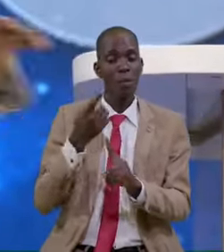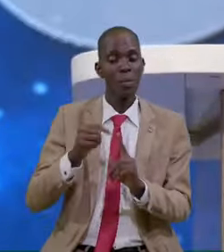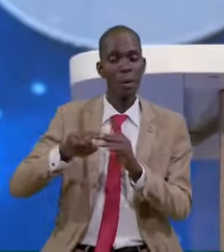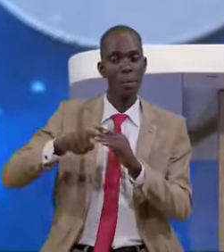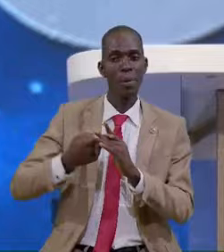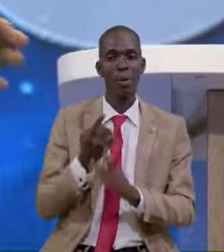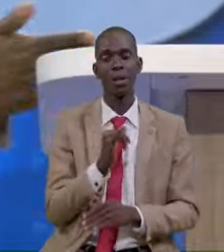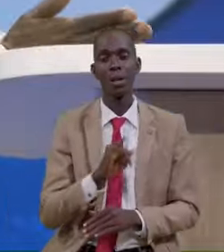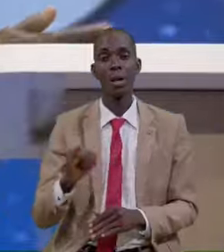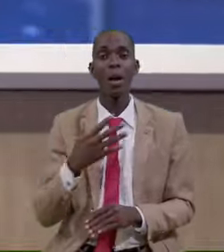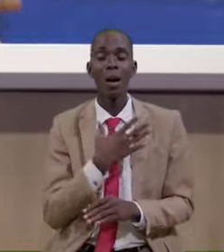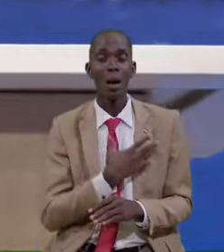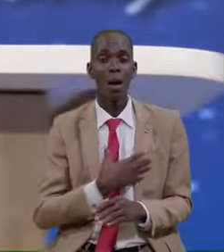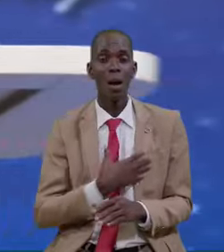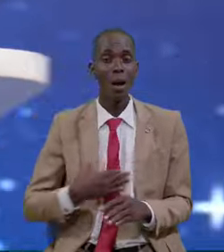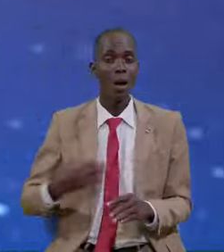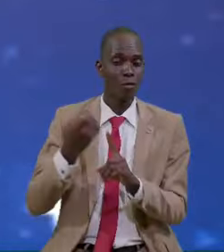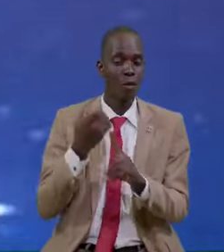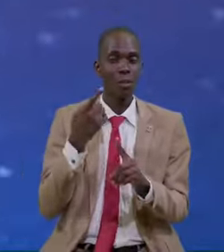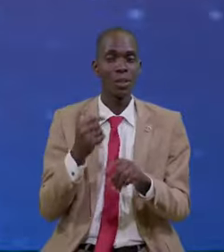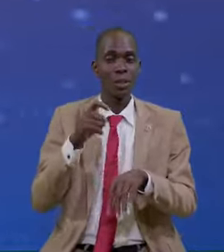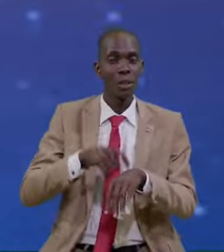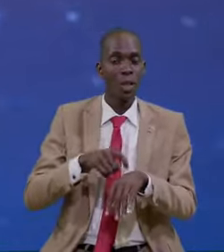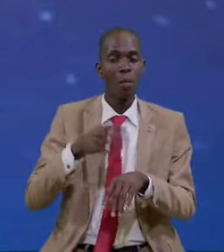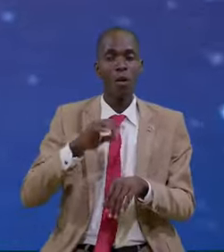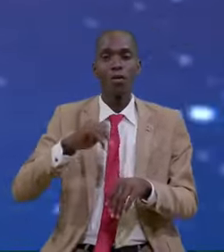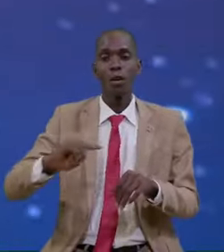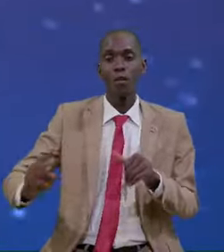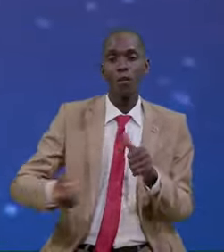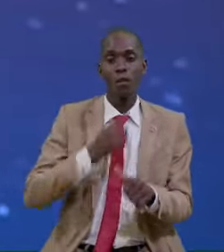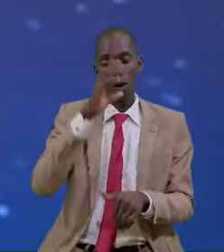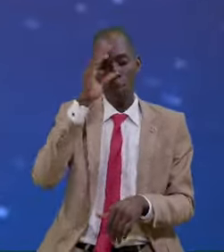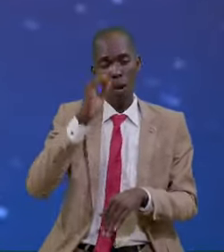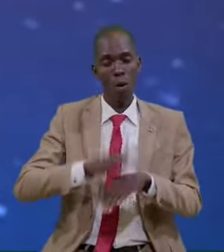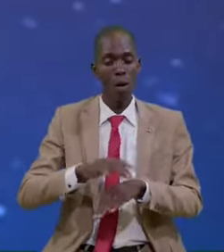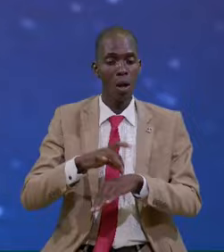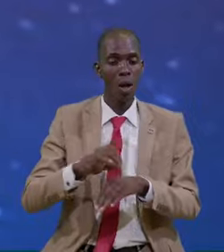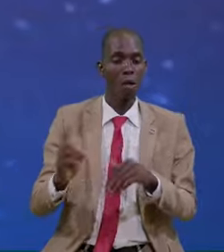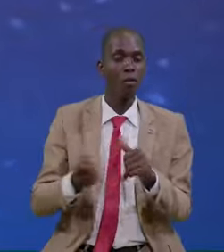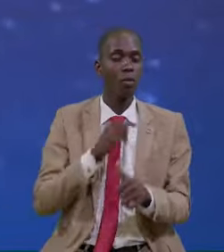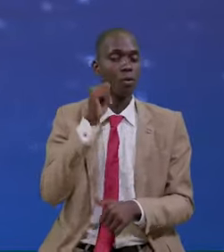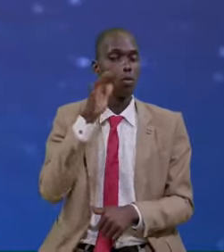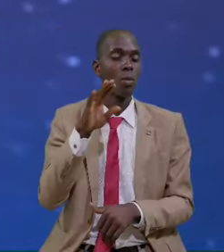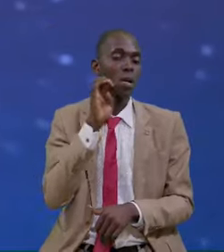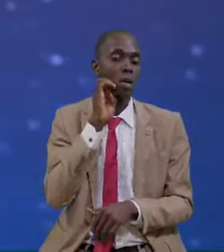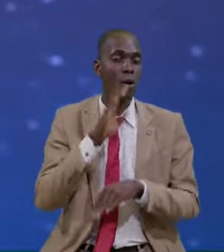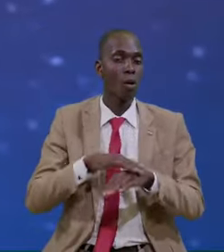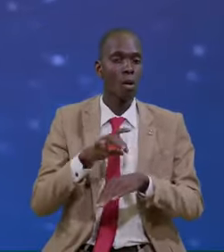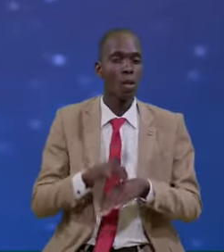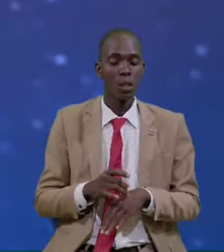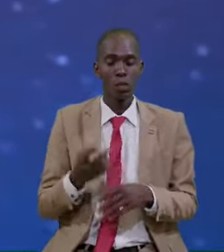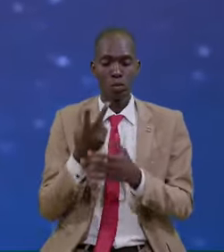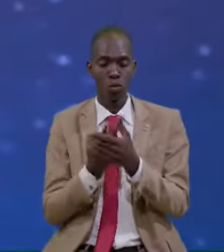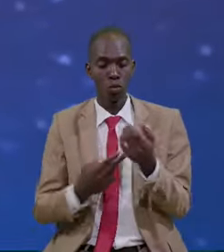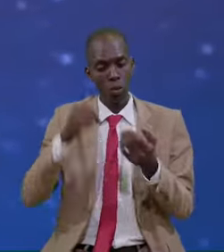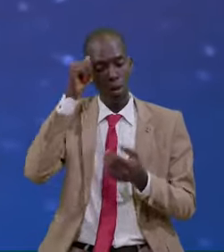and from the time of the first man on earth and the first woman on earth. They got married,